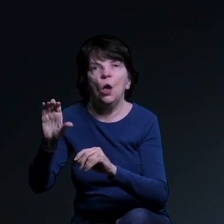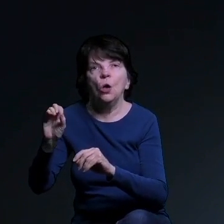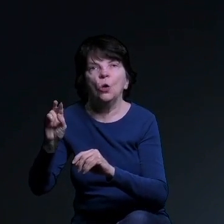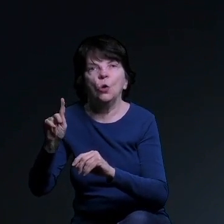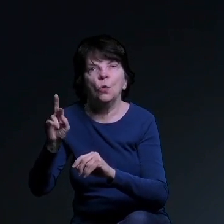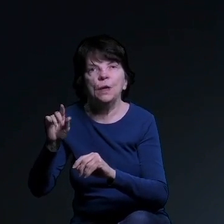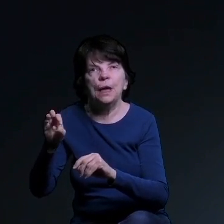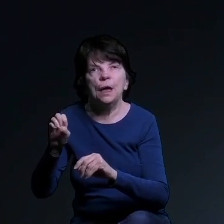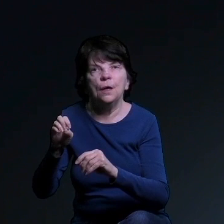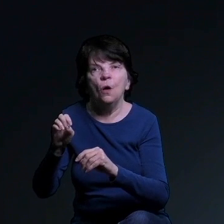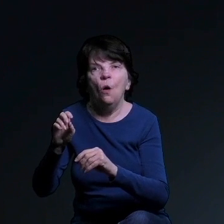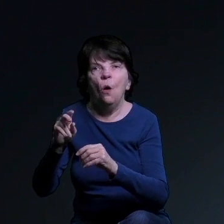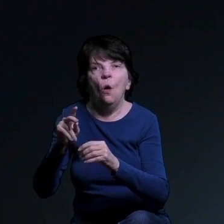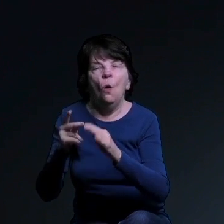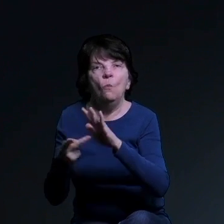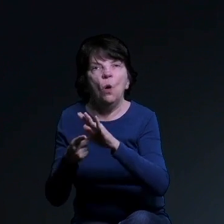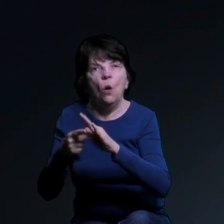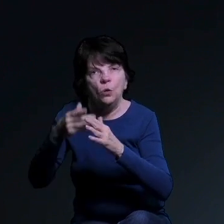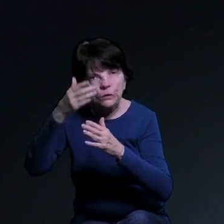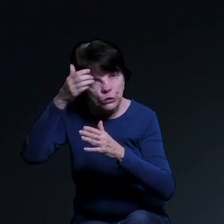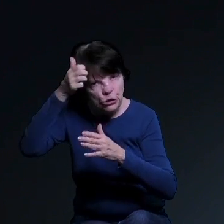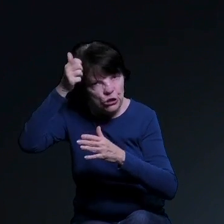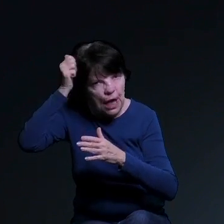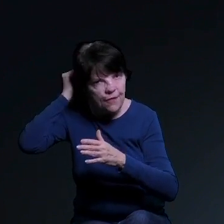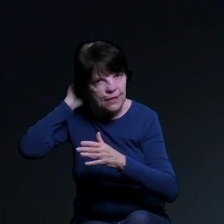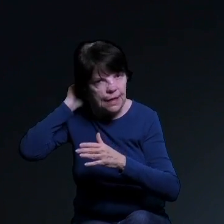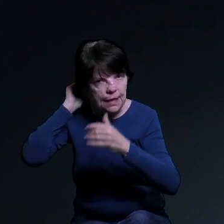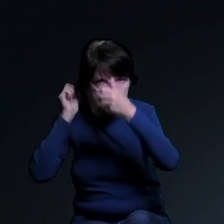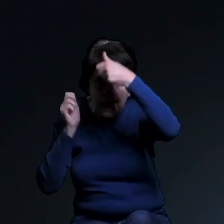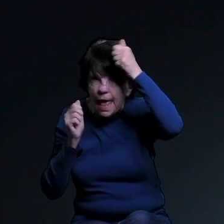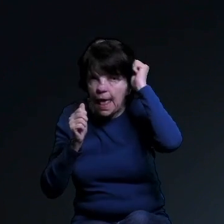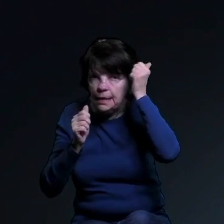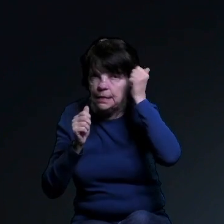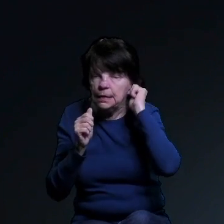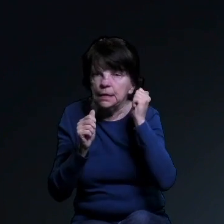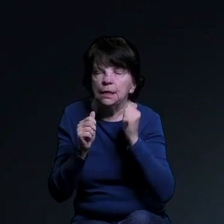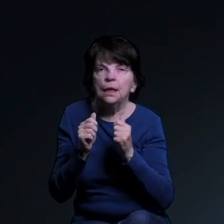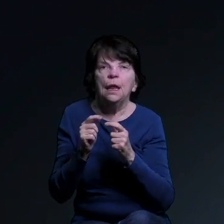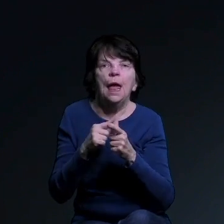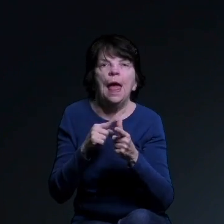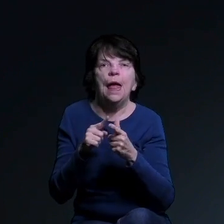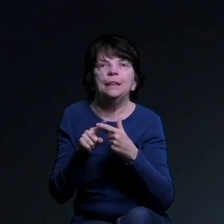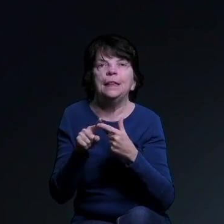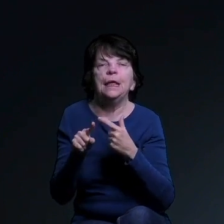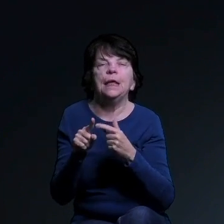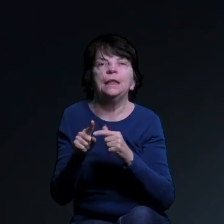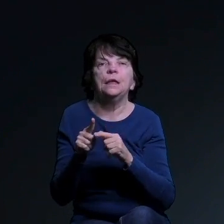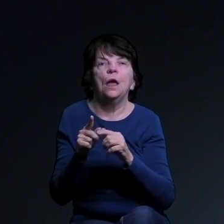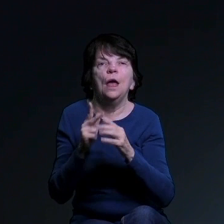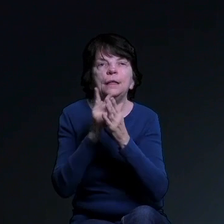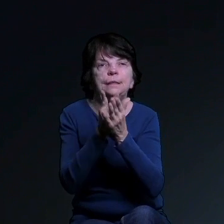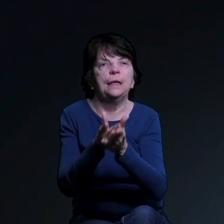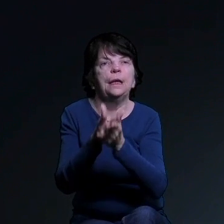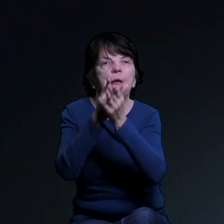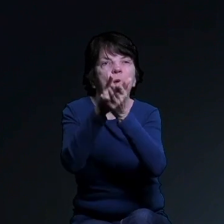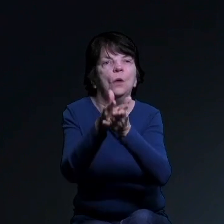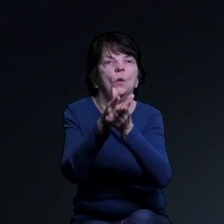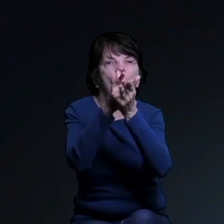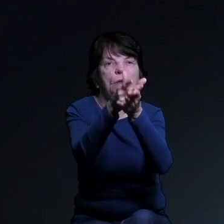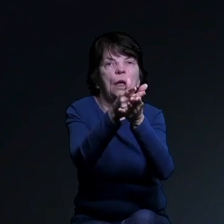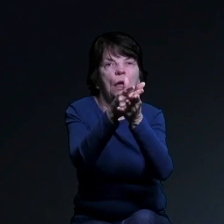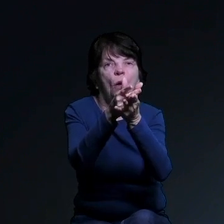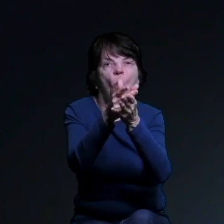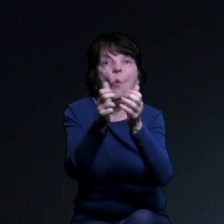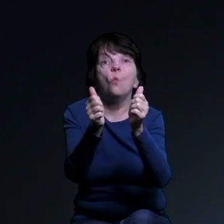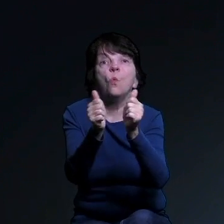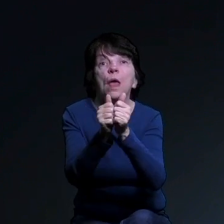shaved his head along with the Jewish custom, marking the end of a vow. Then he set sail for Syria, taking Priscilla